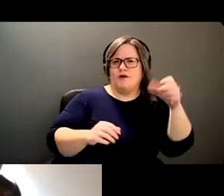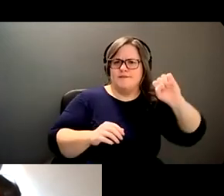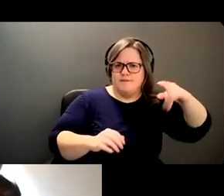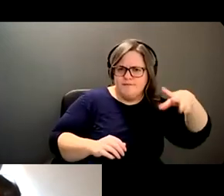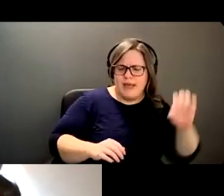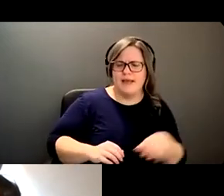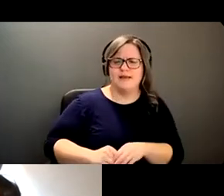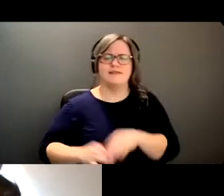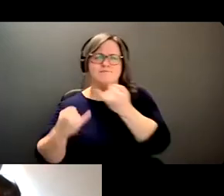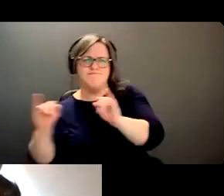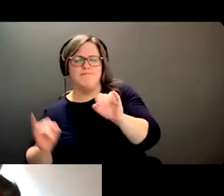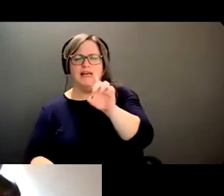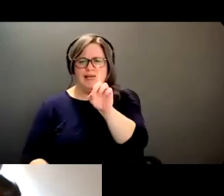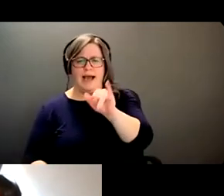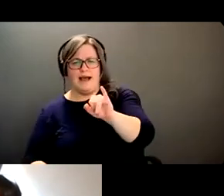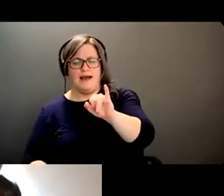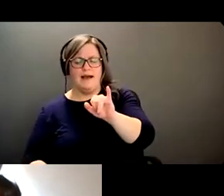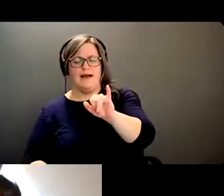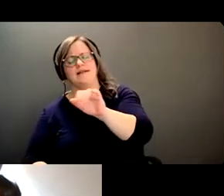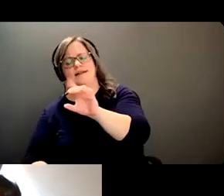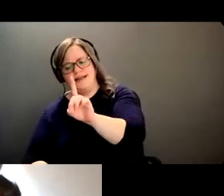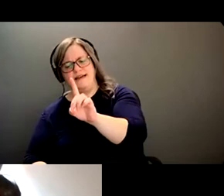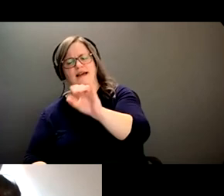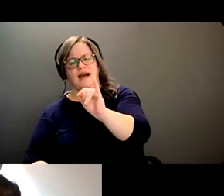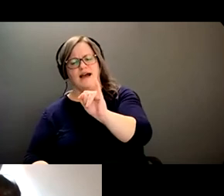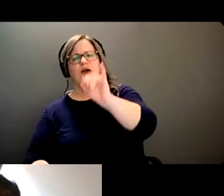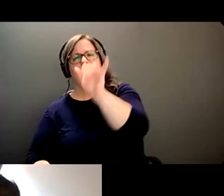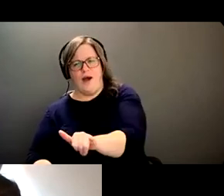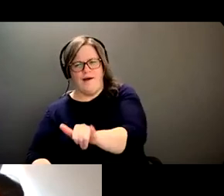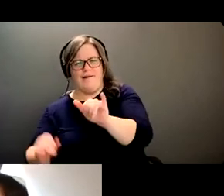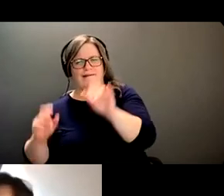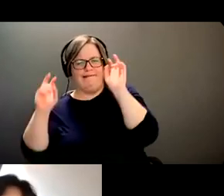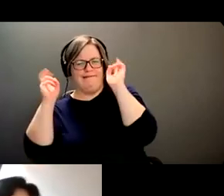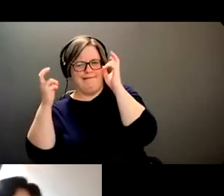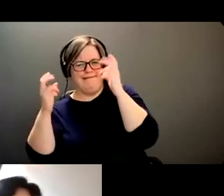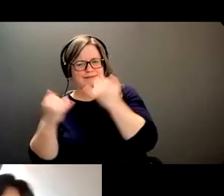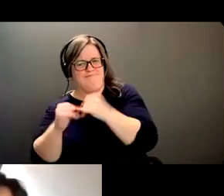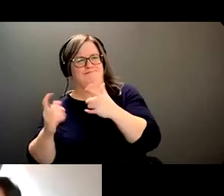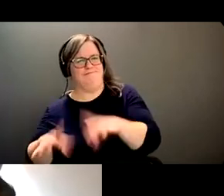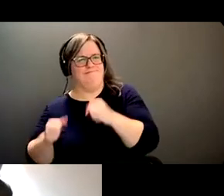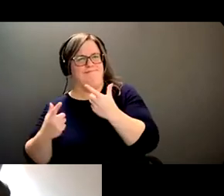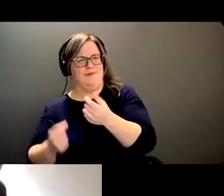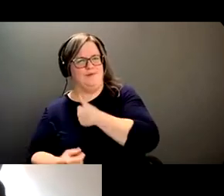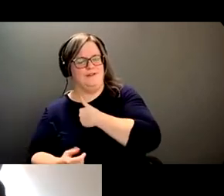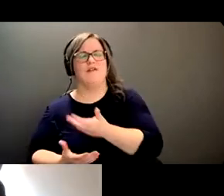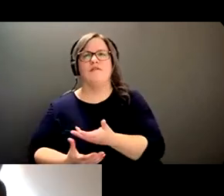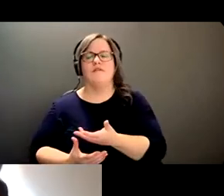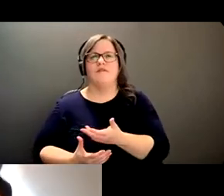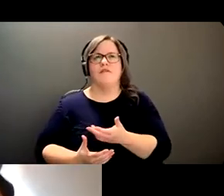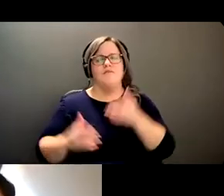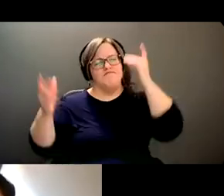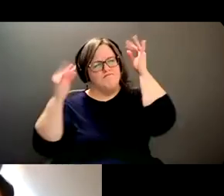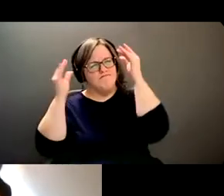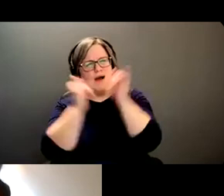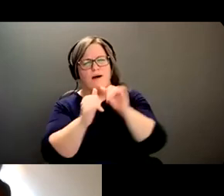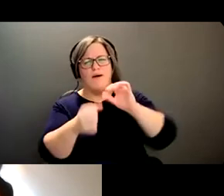our different contexts, from small cities to big urban centers. Through the pandemic, that sort of changed all of our lives in so many